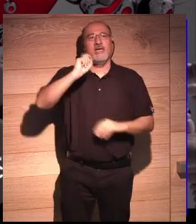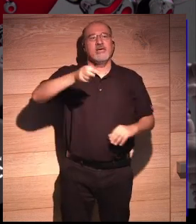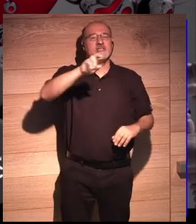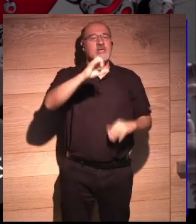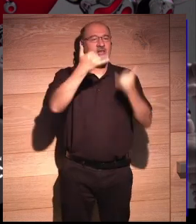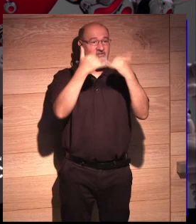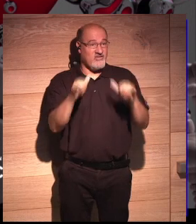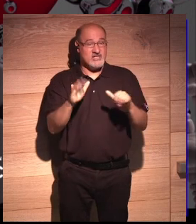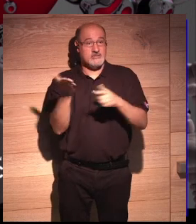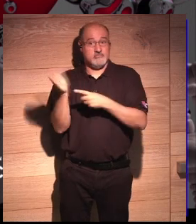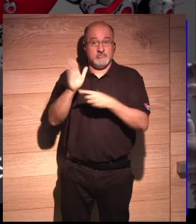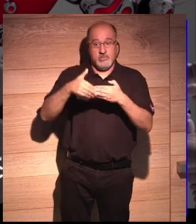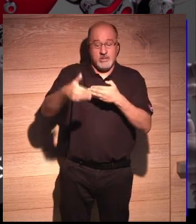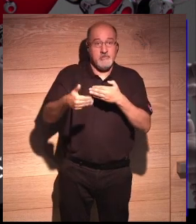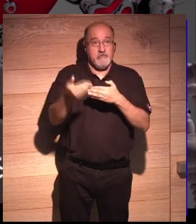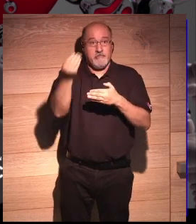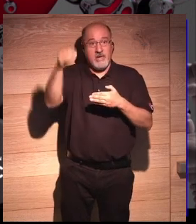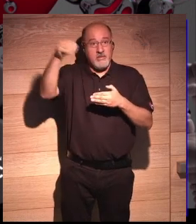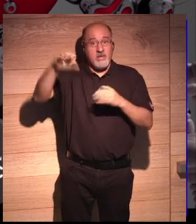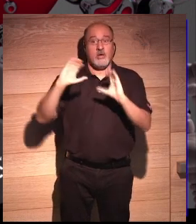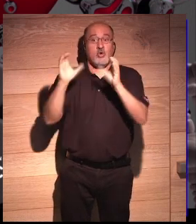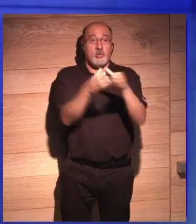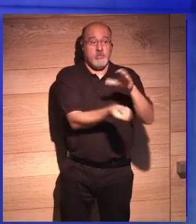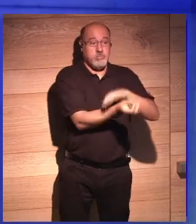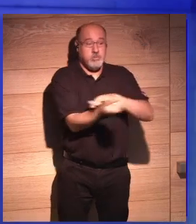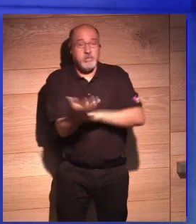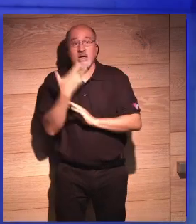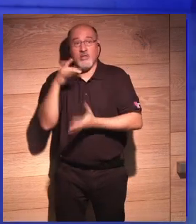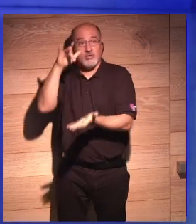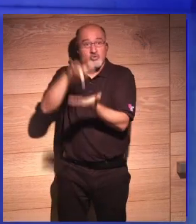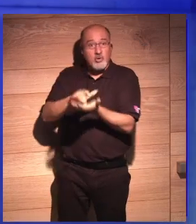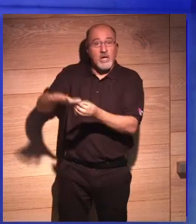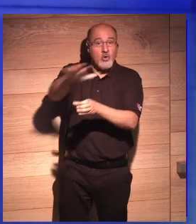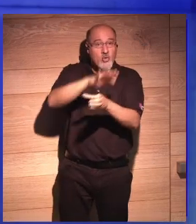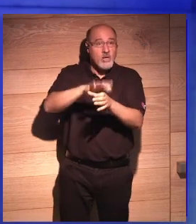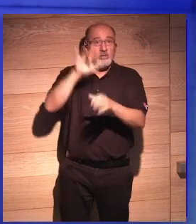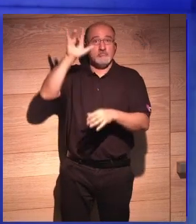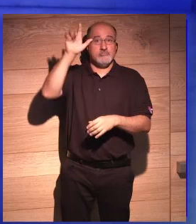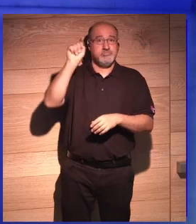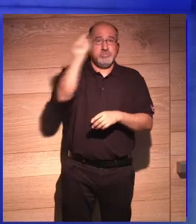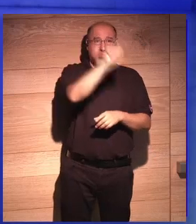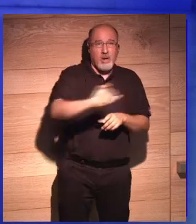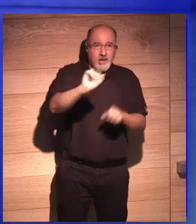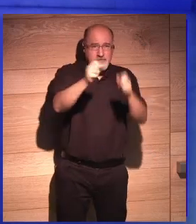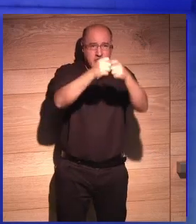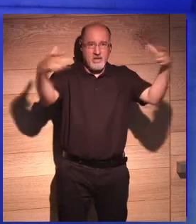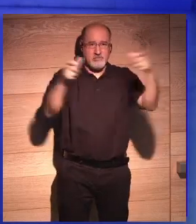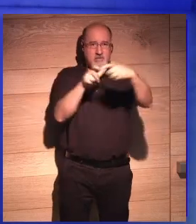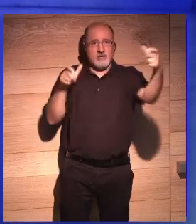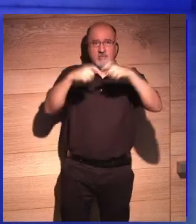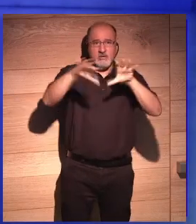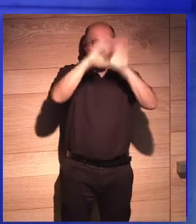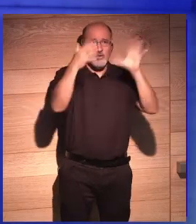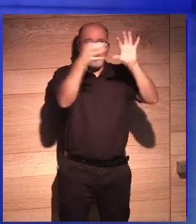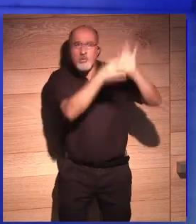up venues and communities like this that allow the work to exist not in a film silo